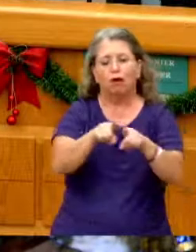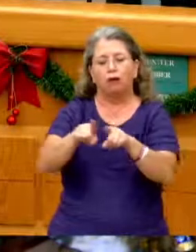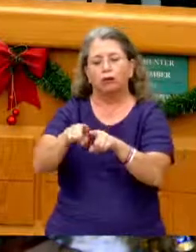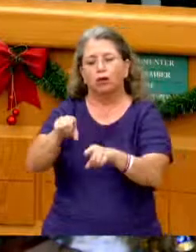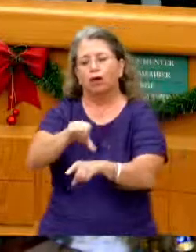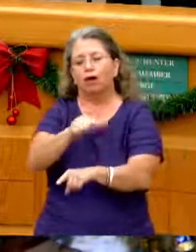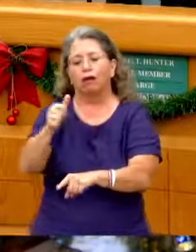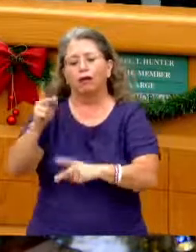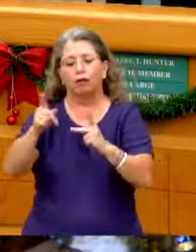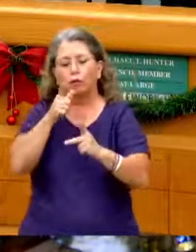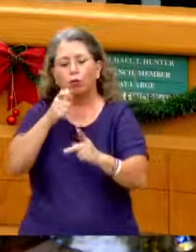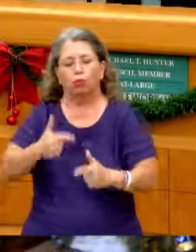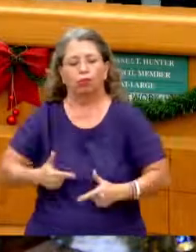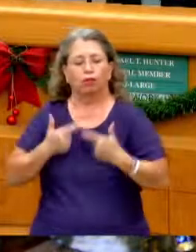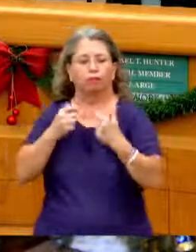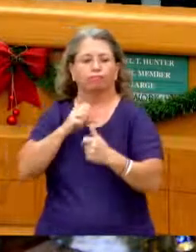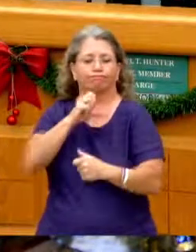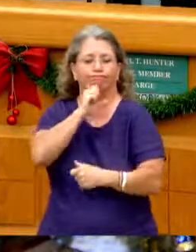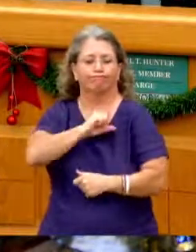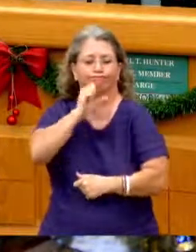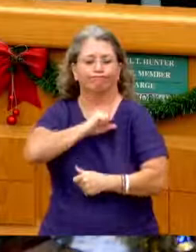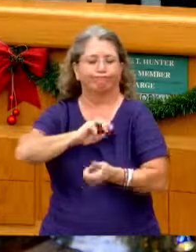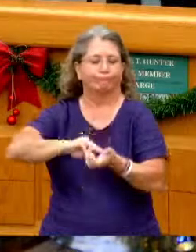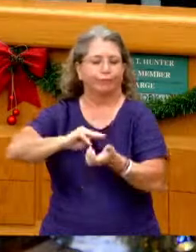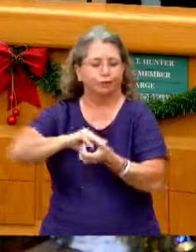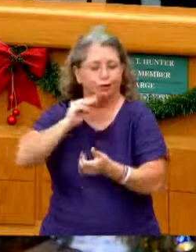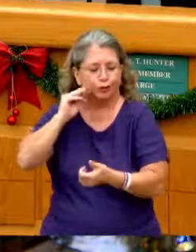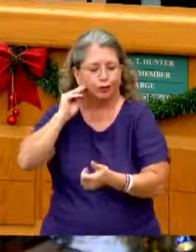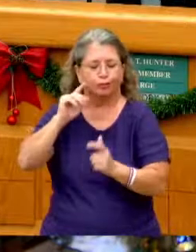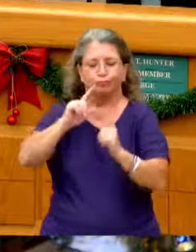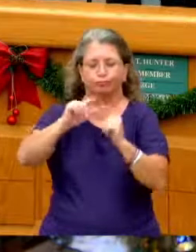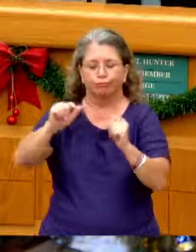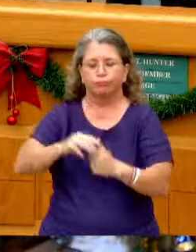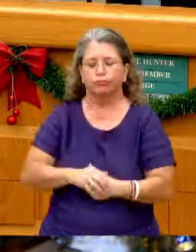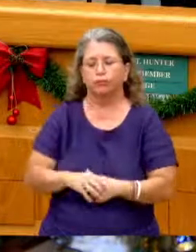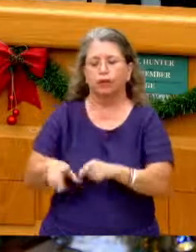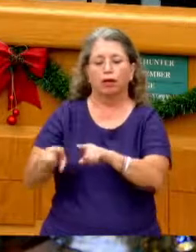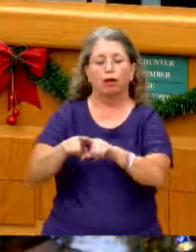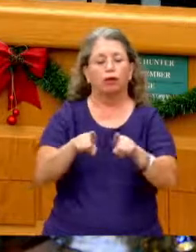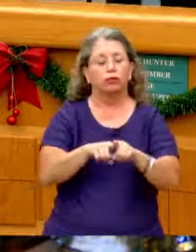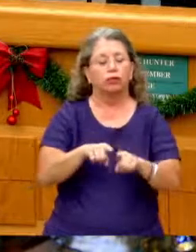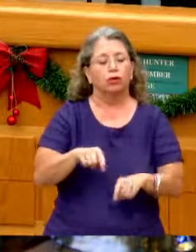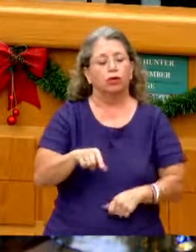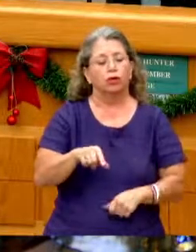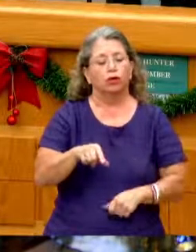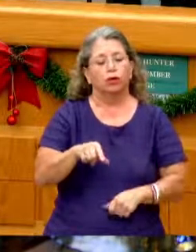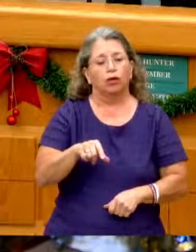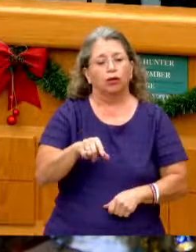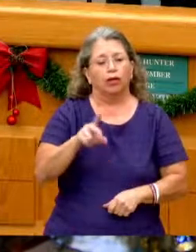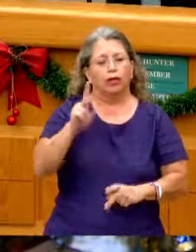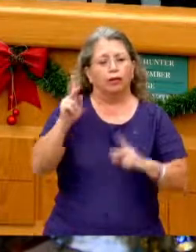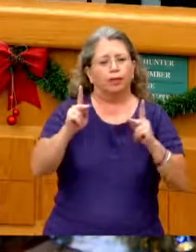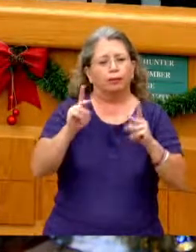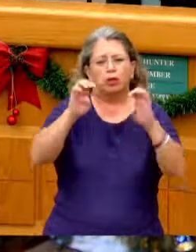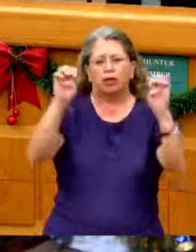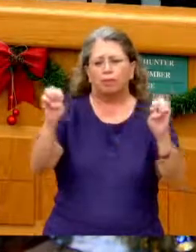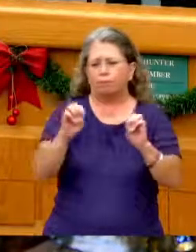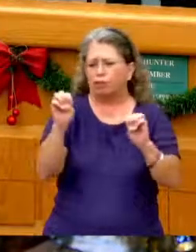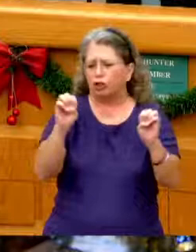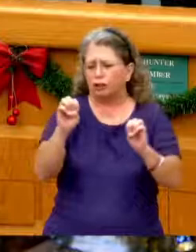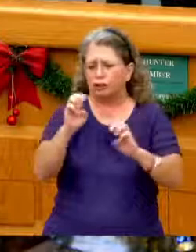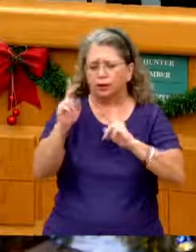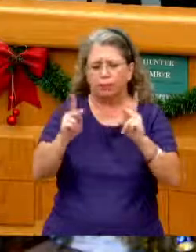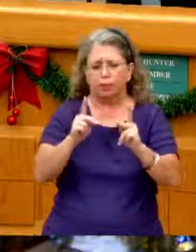now. In addition, any emergency operation folks that are directly involved with vaccination